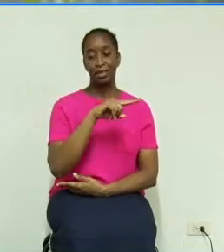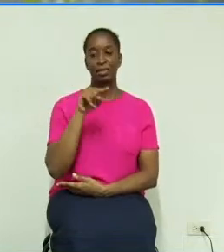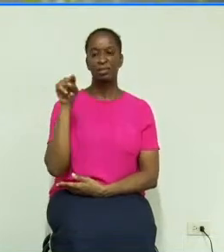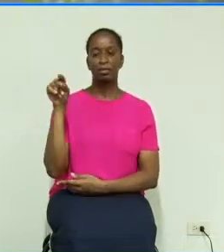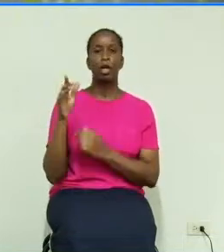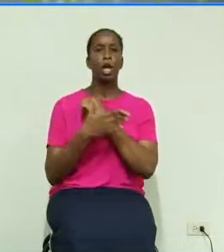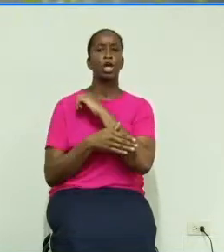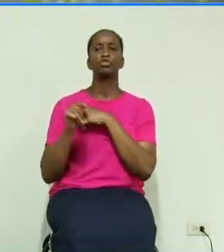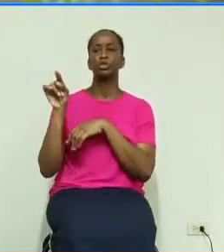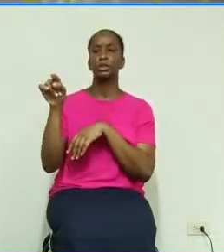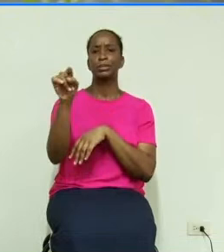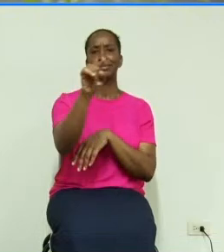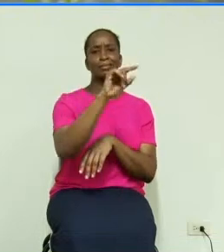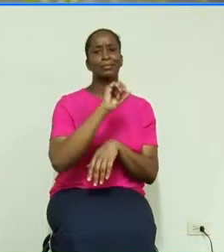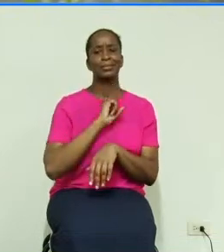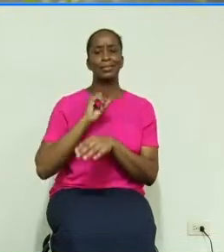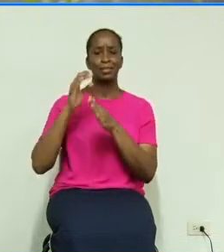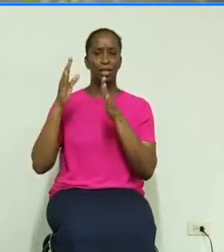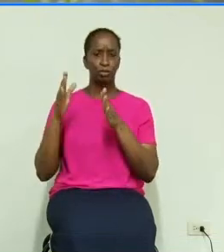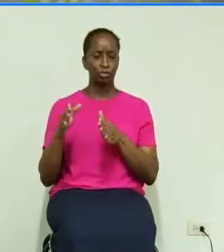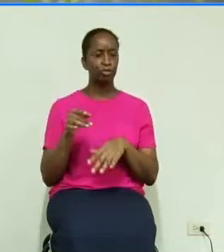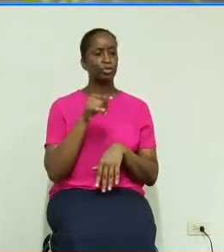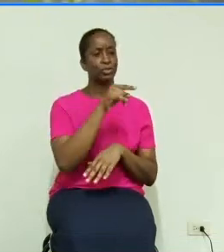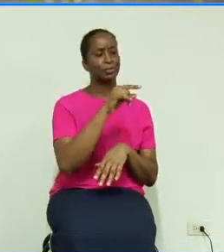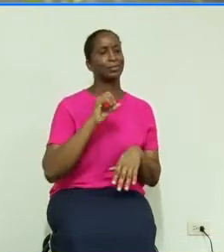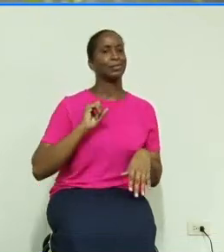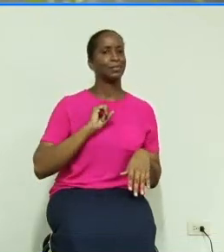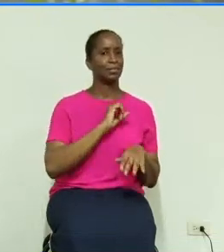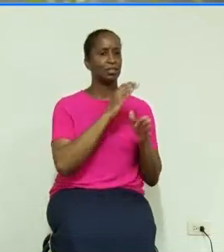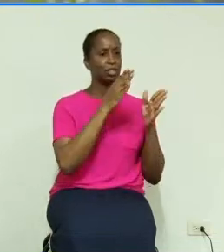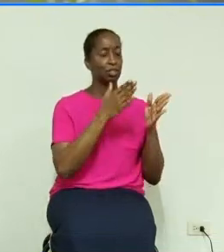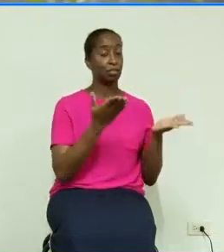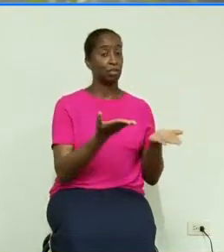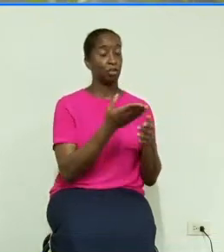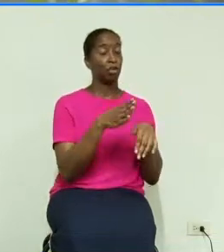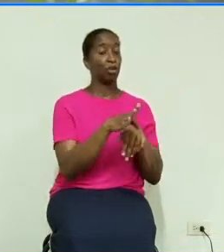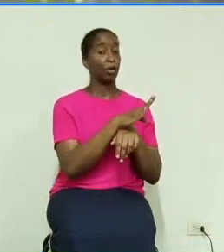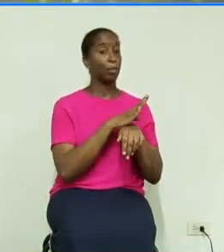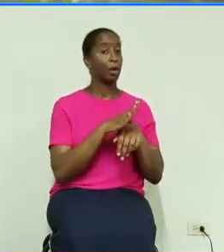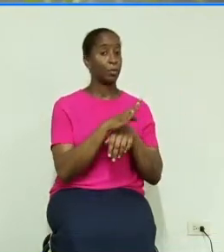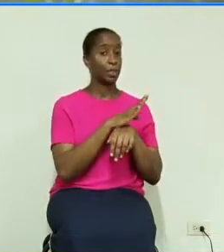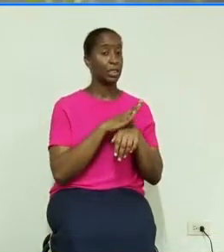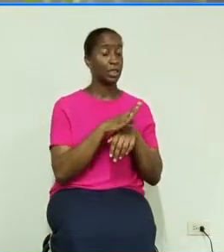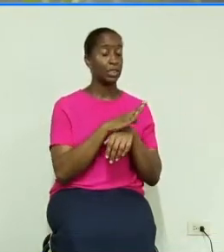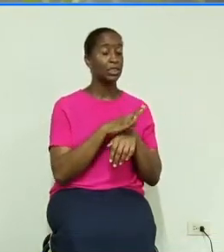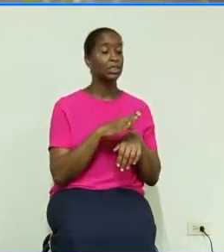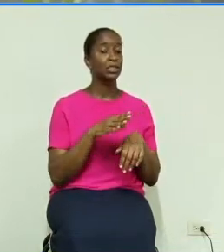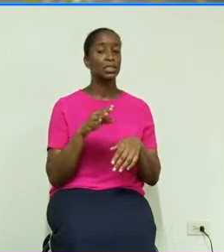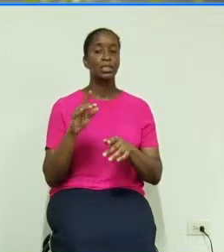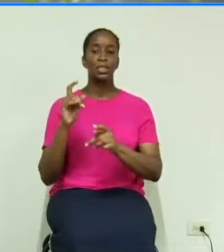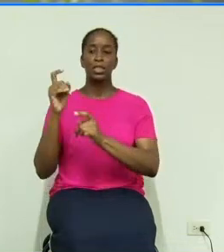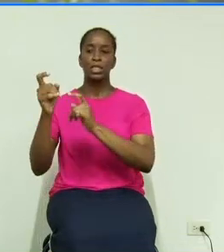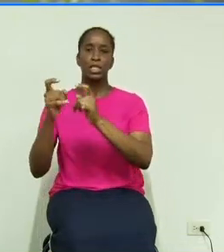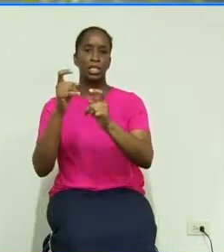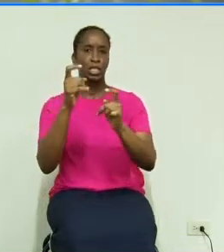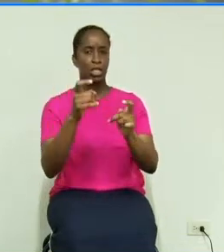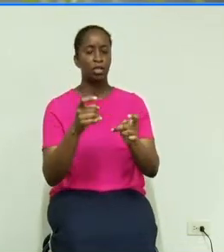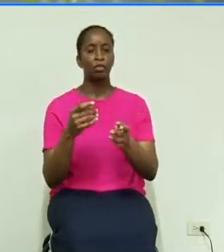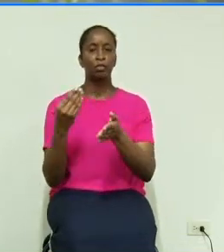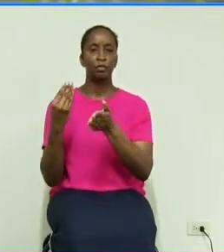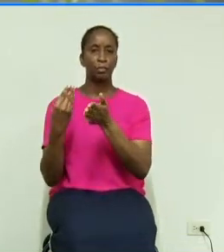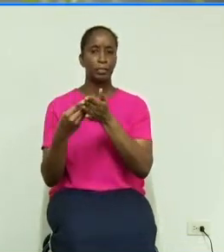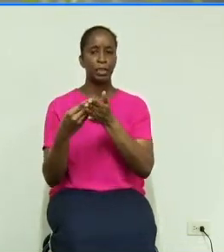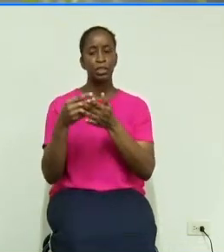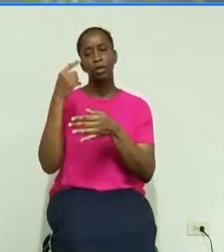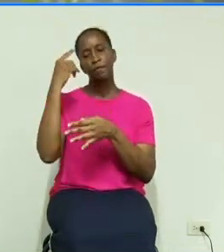month. In the panel's opinion, is this adequate for these checks and balance mechanisms that the